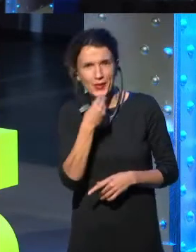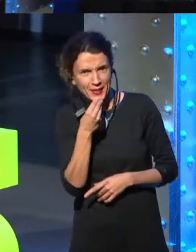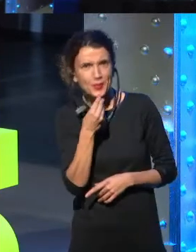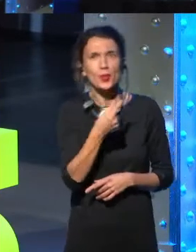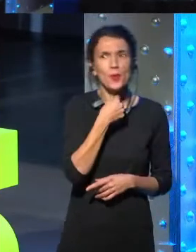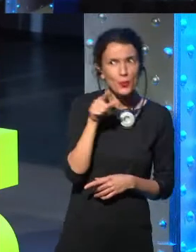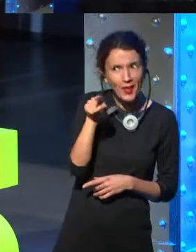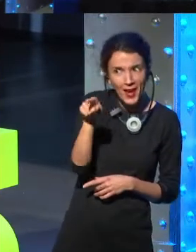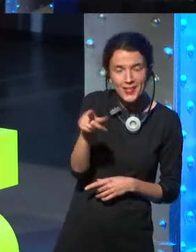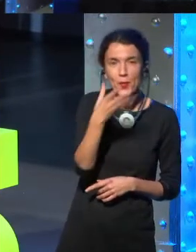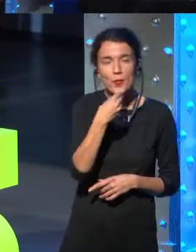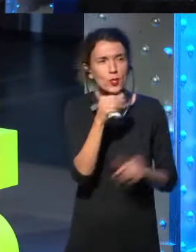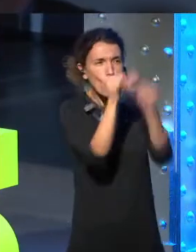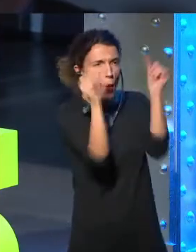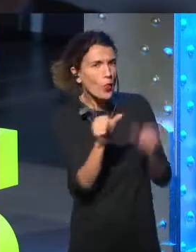haven't seen that one in a long time.